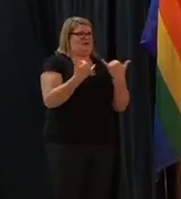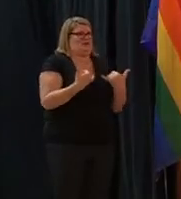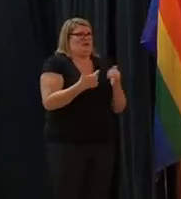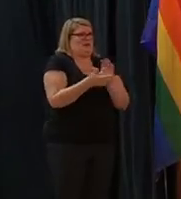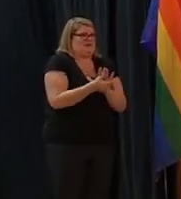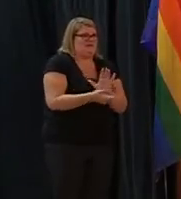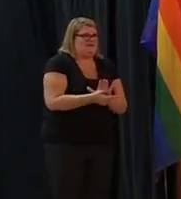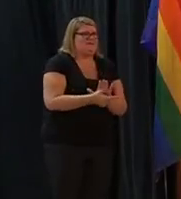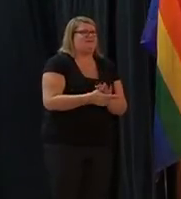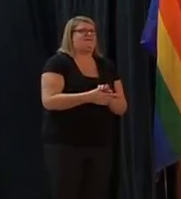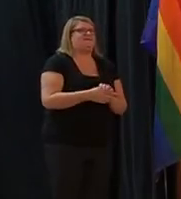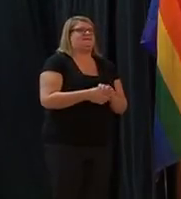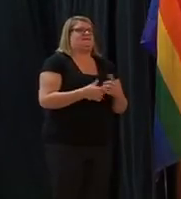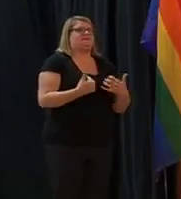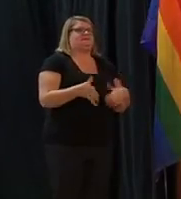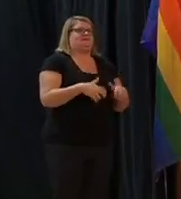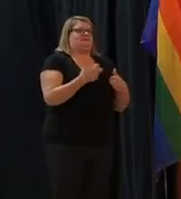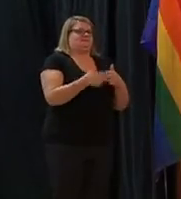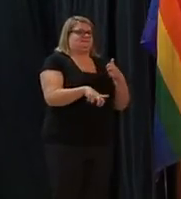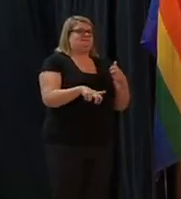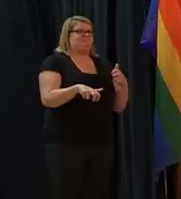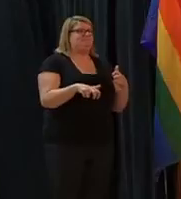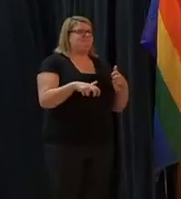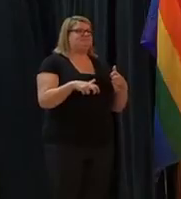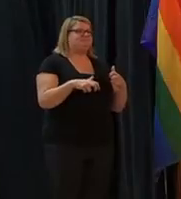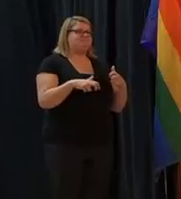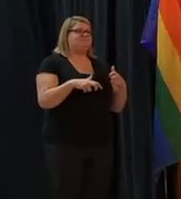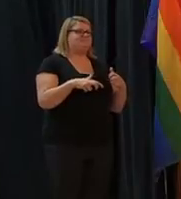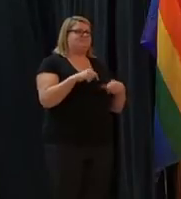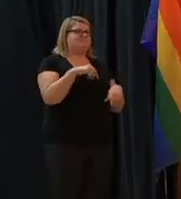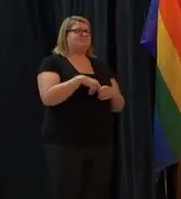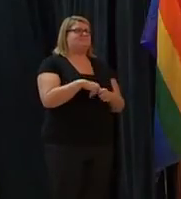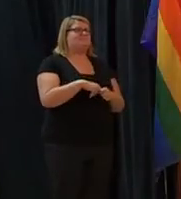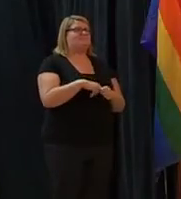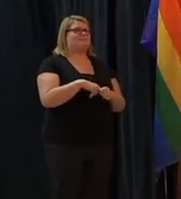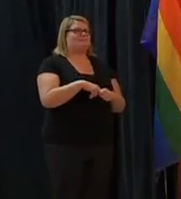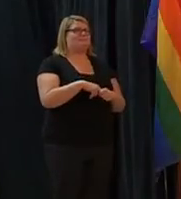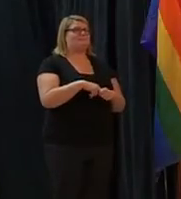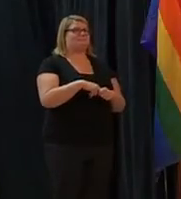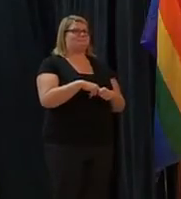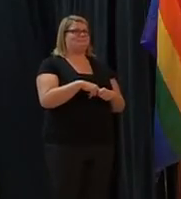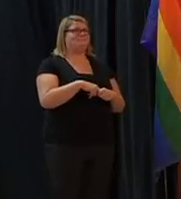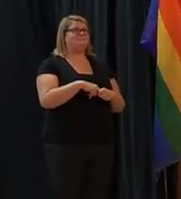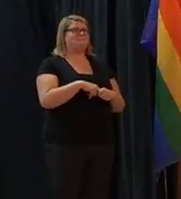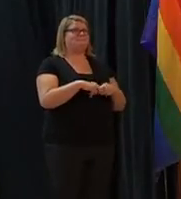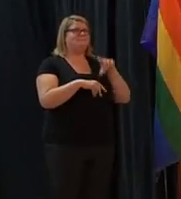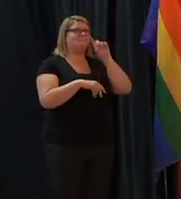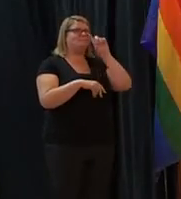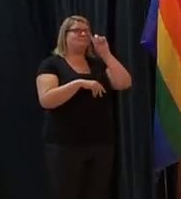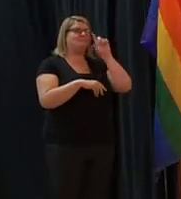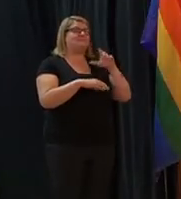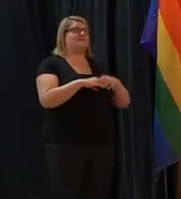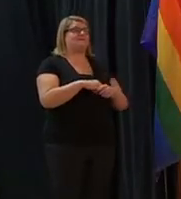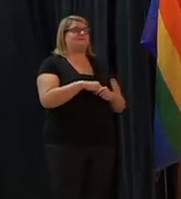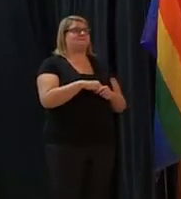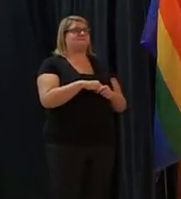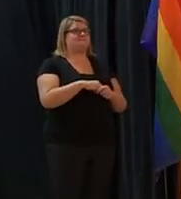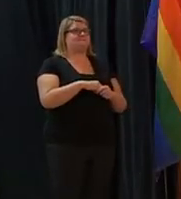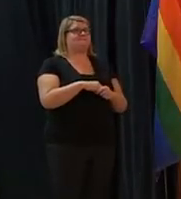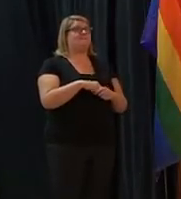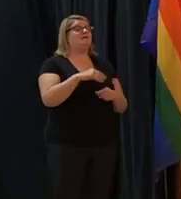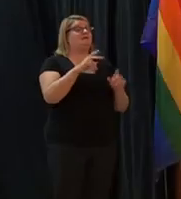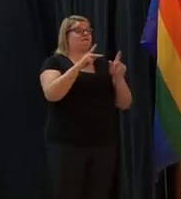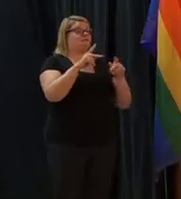framework, it's quite problematic, as it sets one of the grounds for someone to be